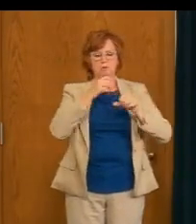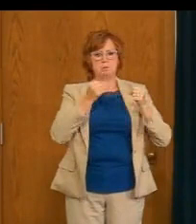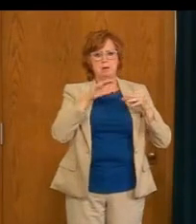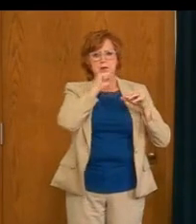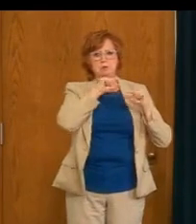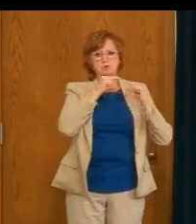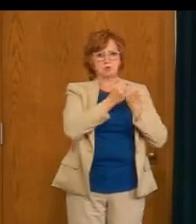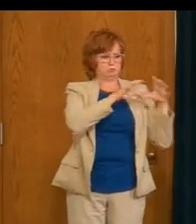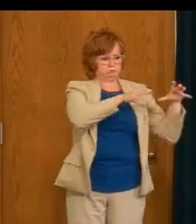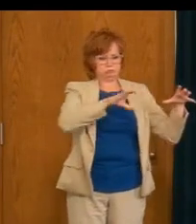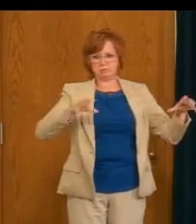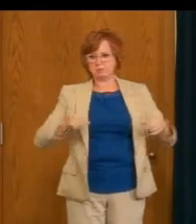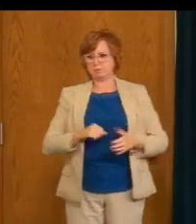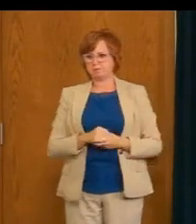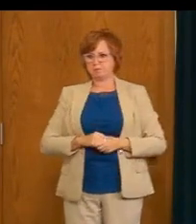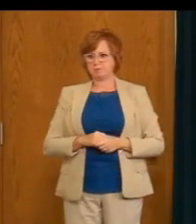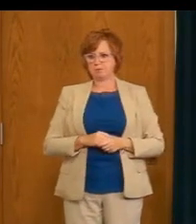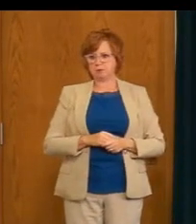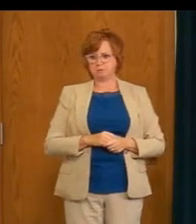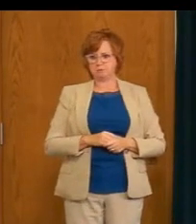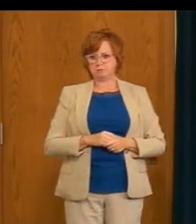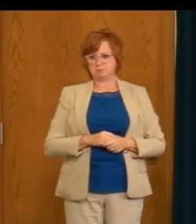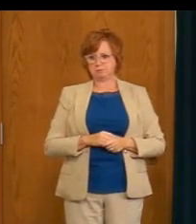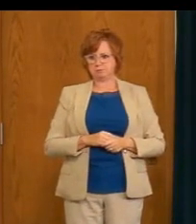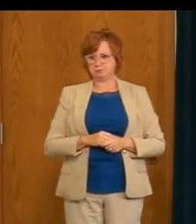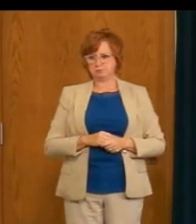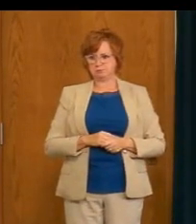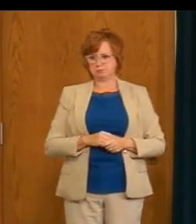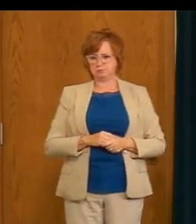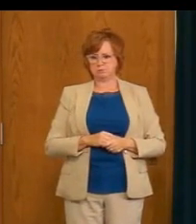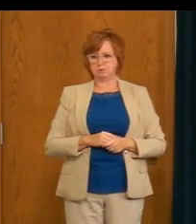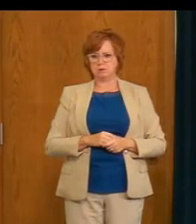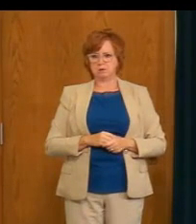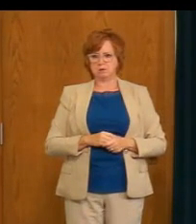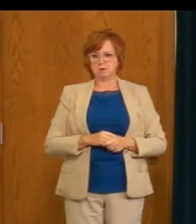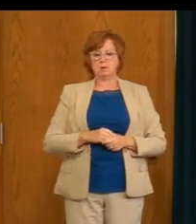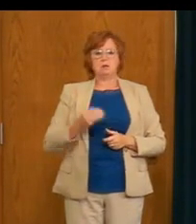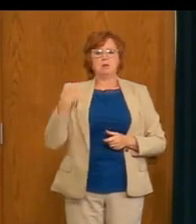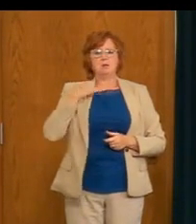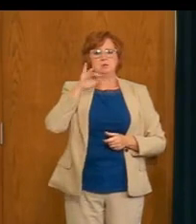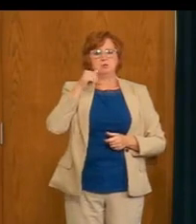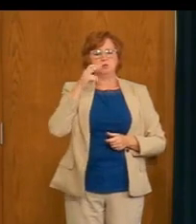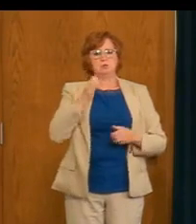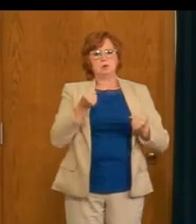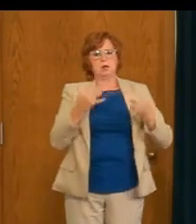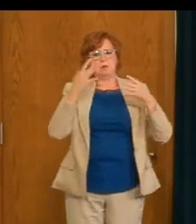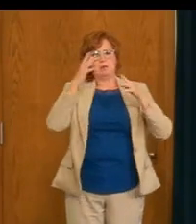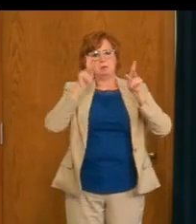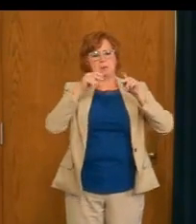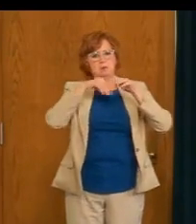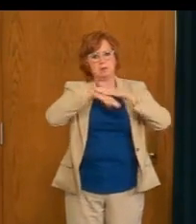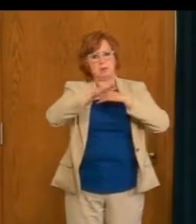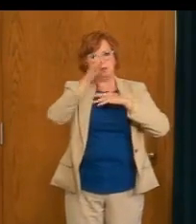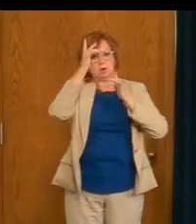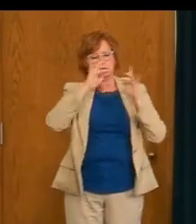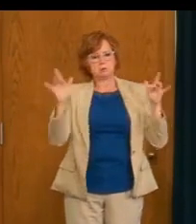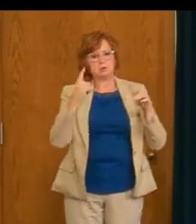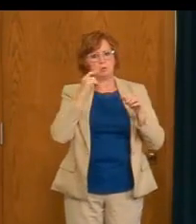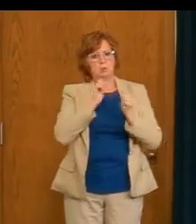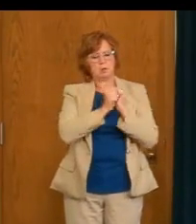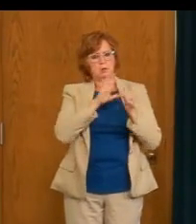If we look at hospitalizations, again, 102 hospitalizations in June. The vast